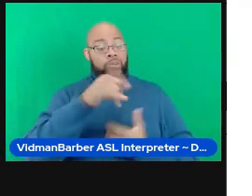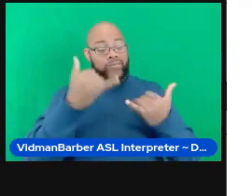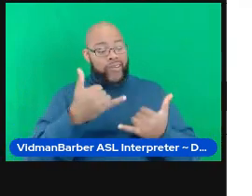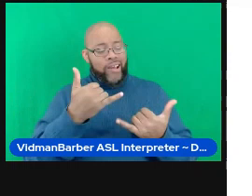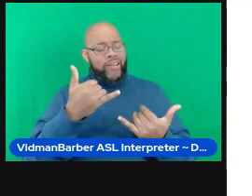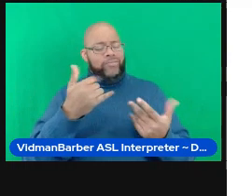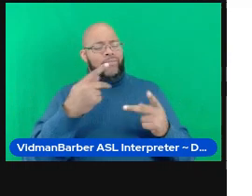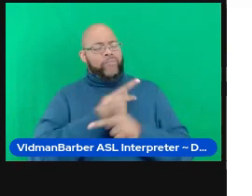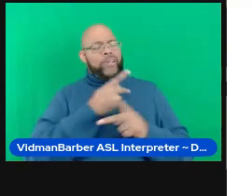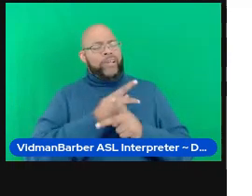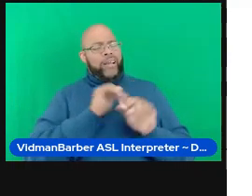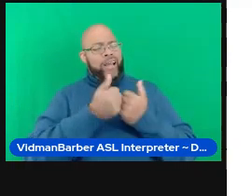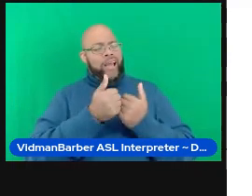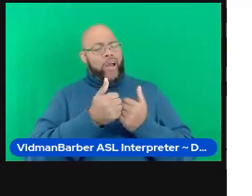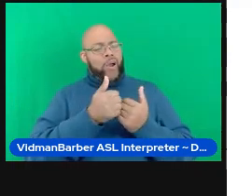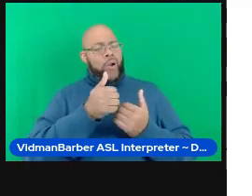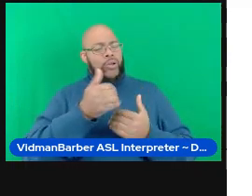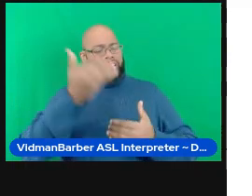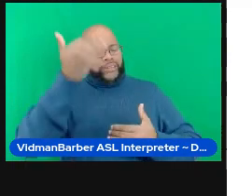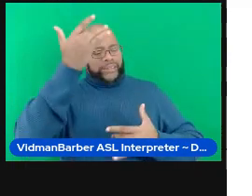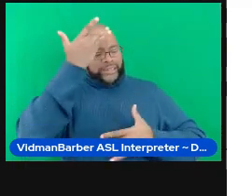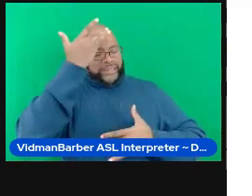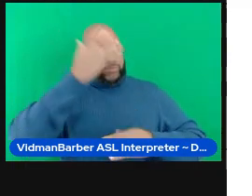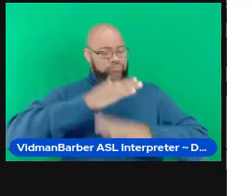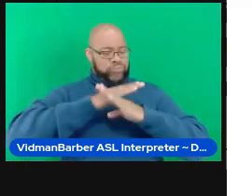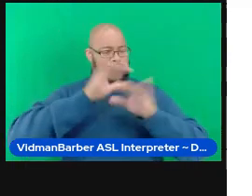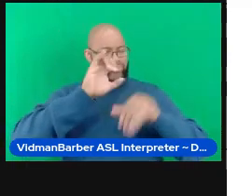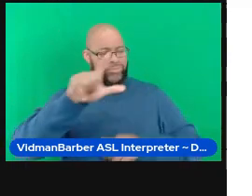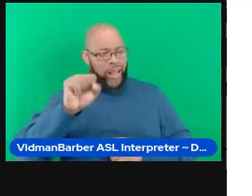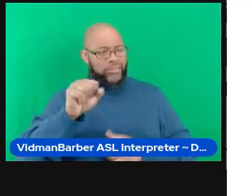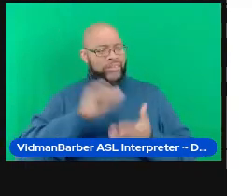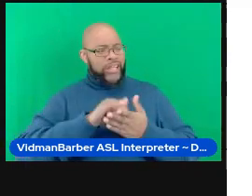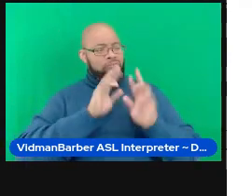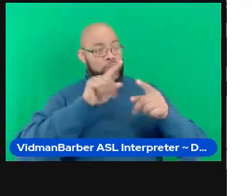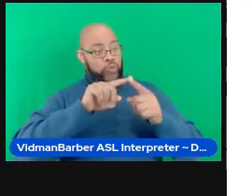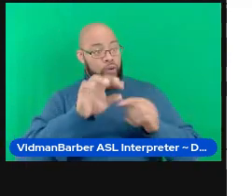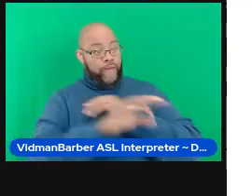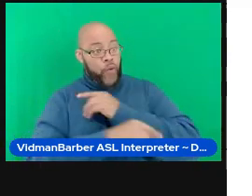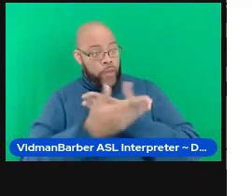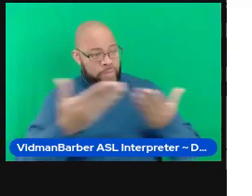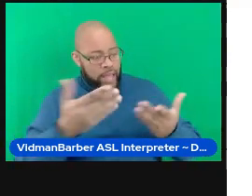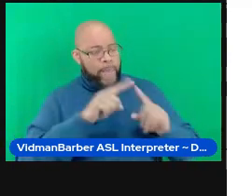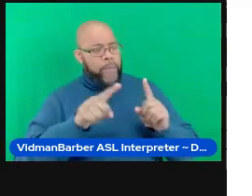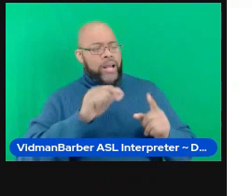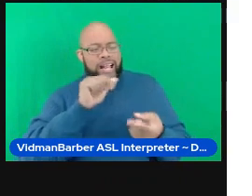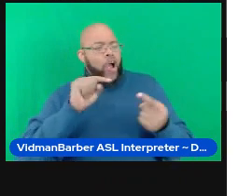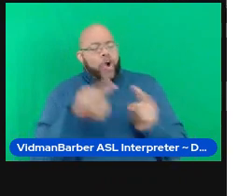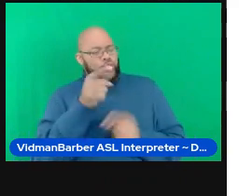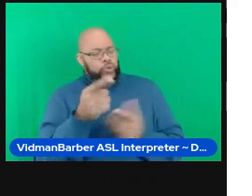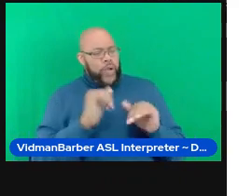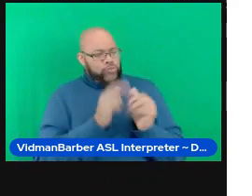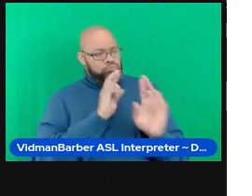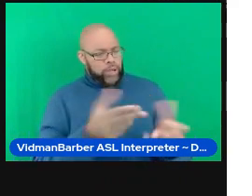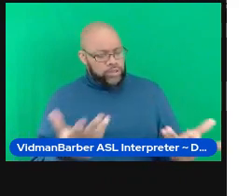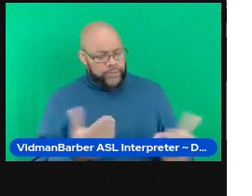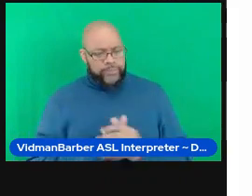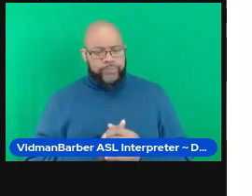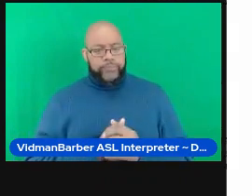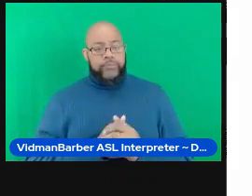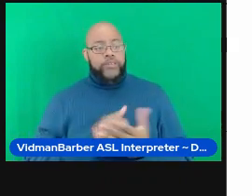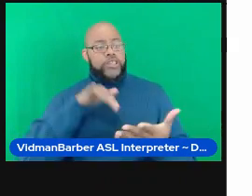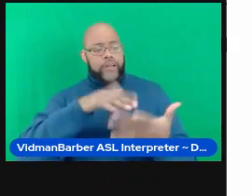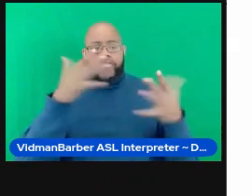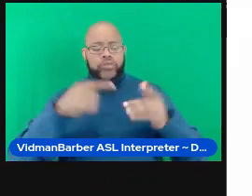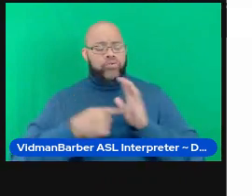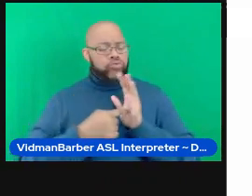do immune cells respond to something that is foreign but harmless? Studies have